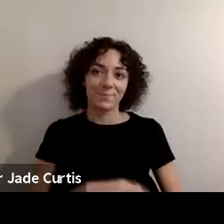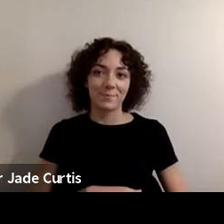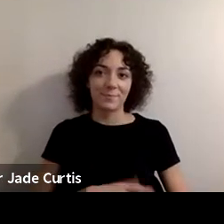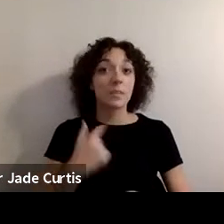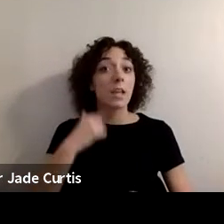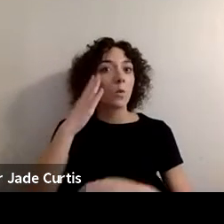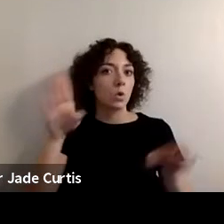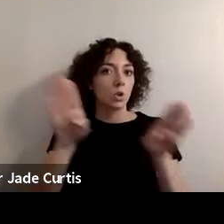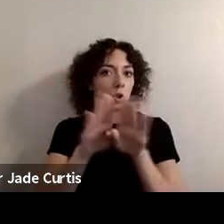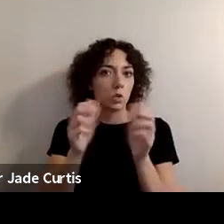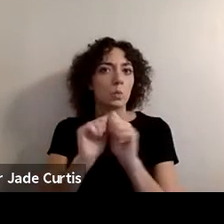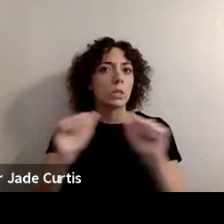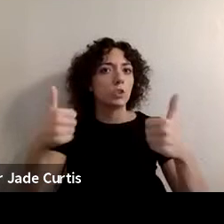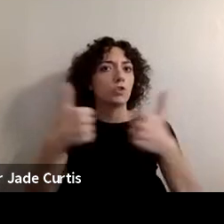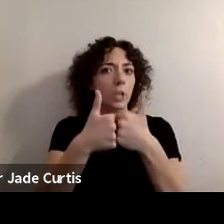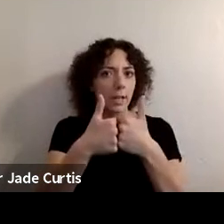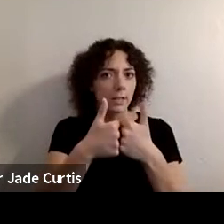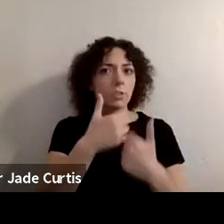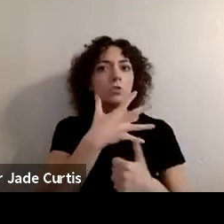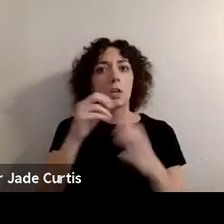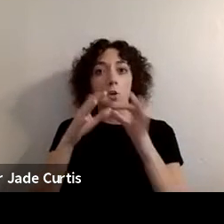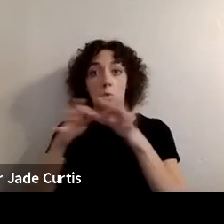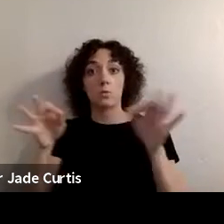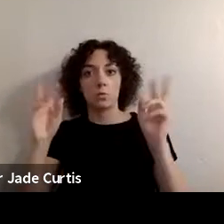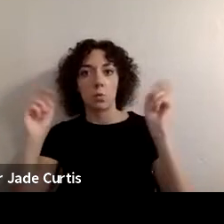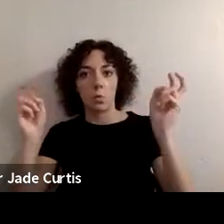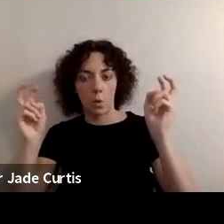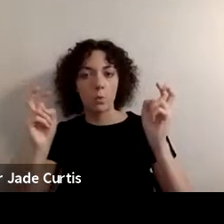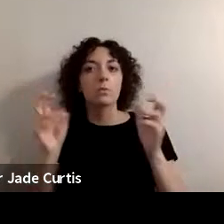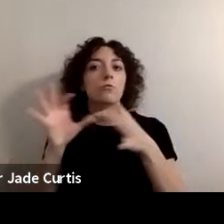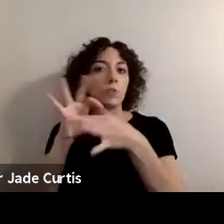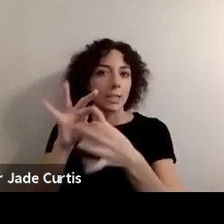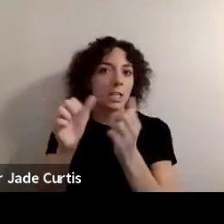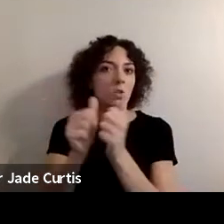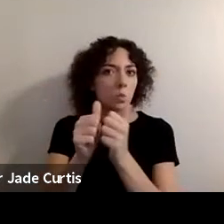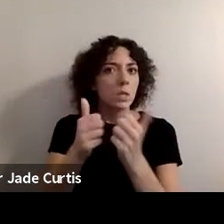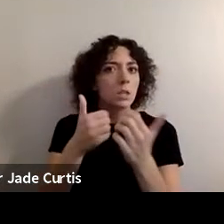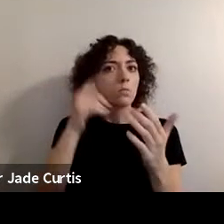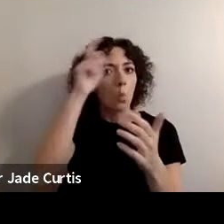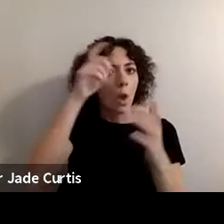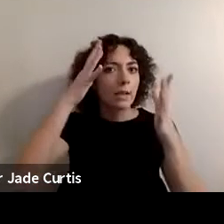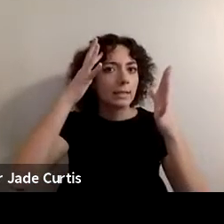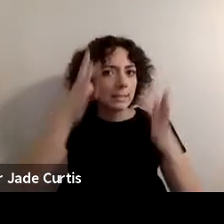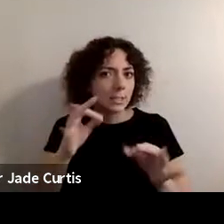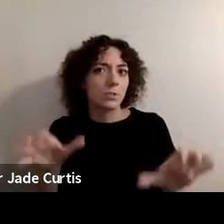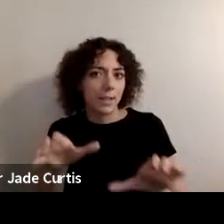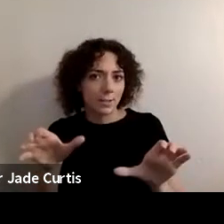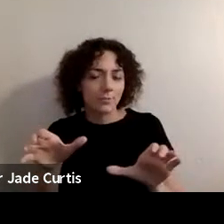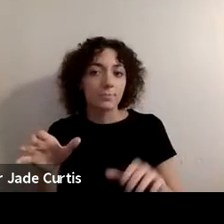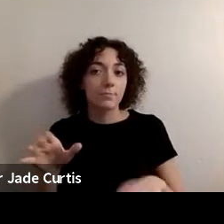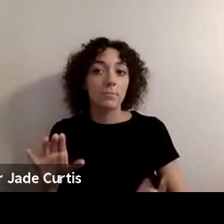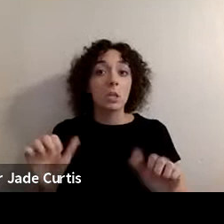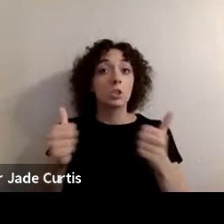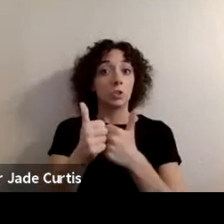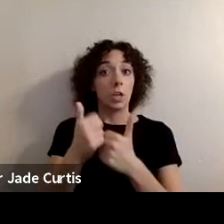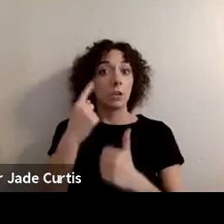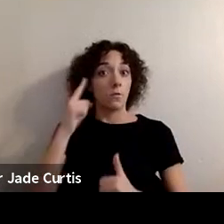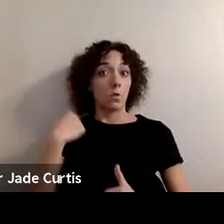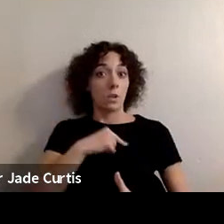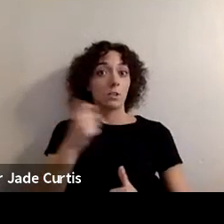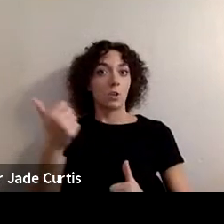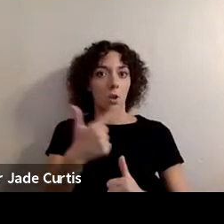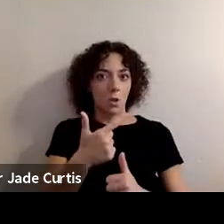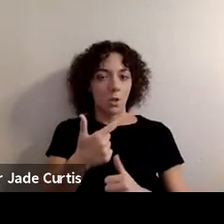a quote related to fostering informed decisions and actions. So the challenge to us all is the following. As